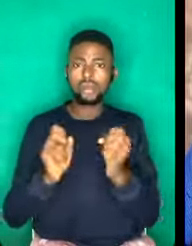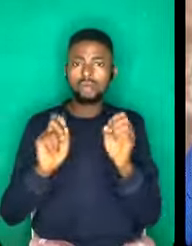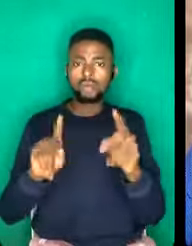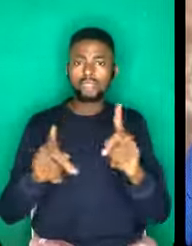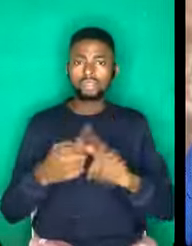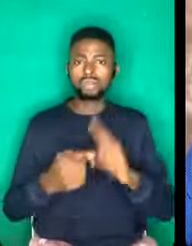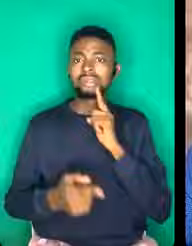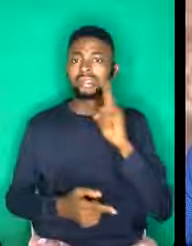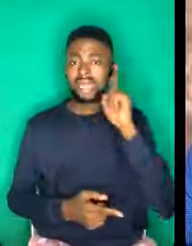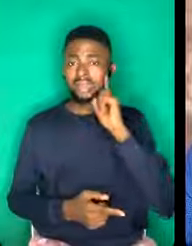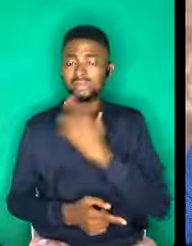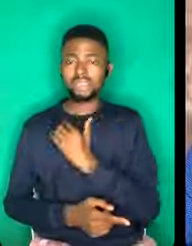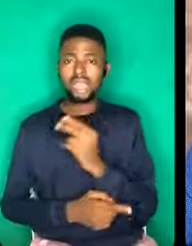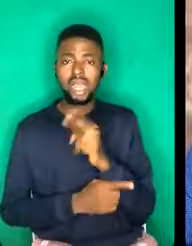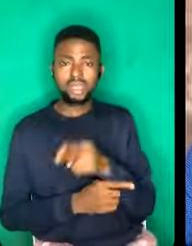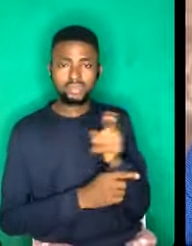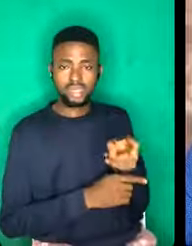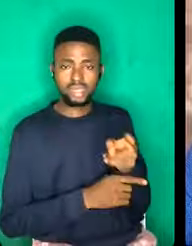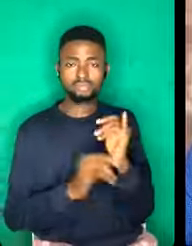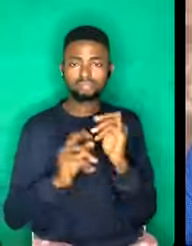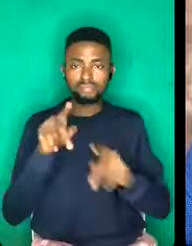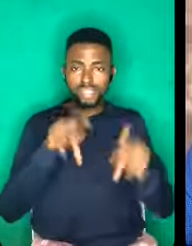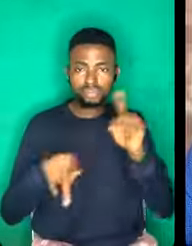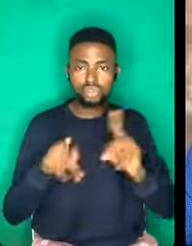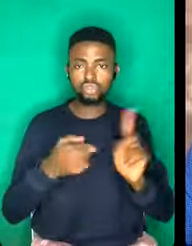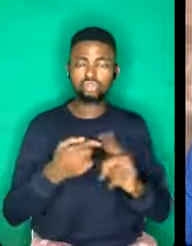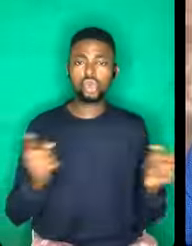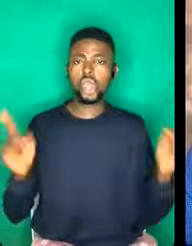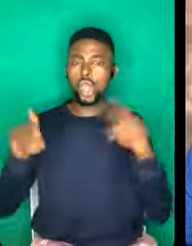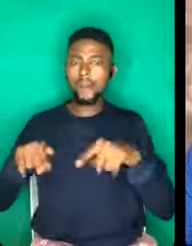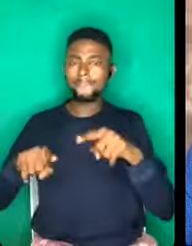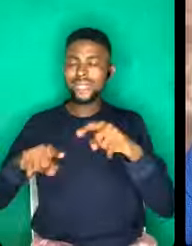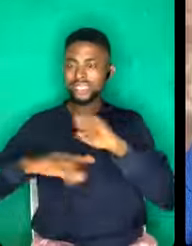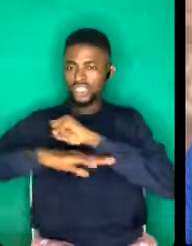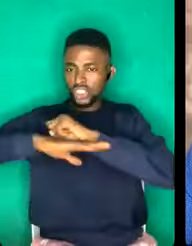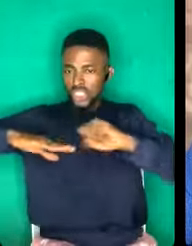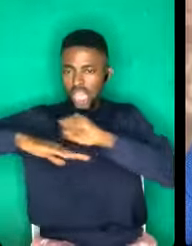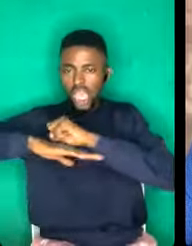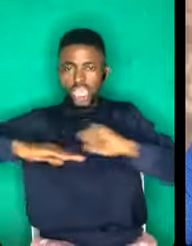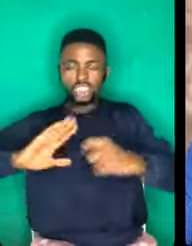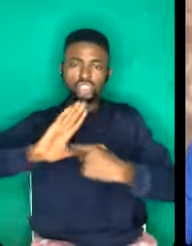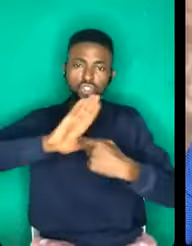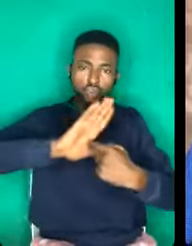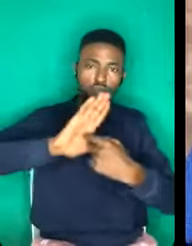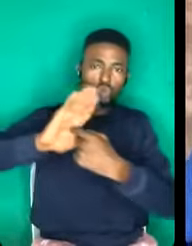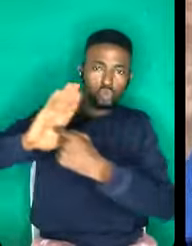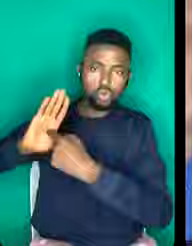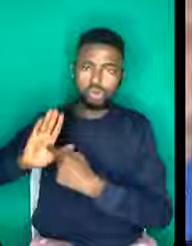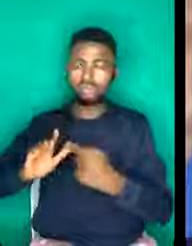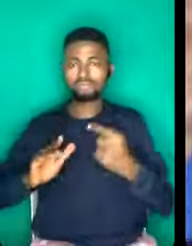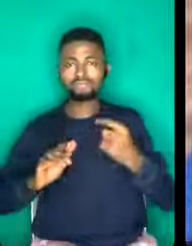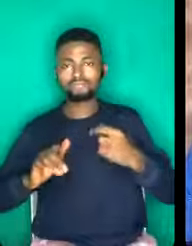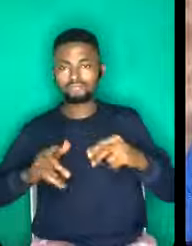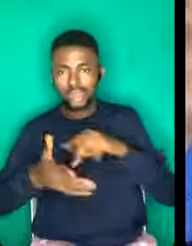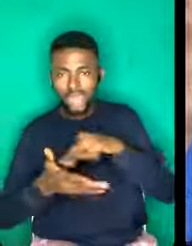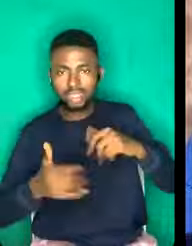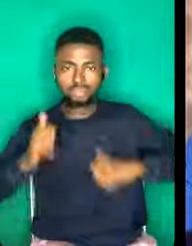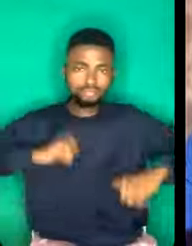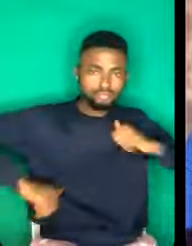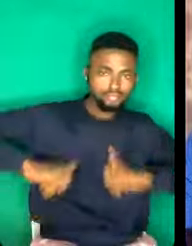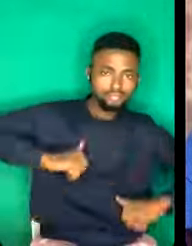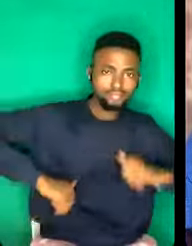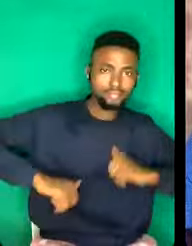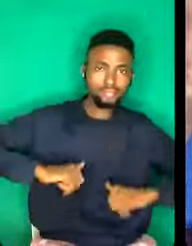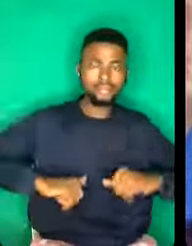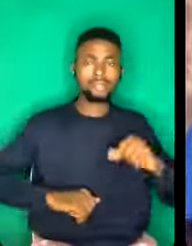hearing individuals to come on stage and showcase their dance artistry. So, if your hands